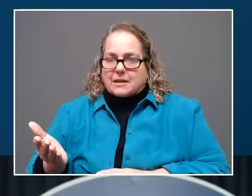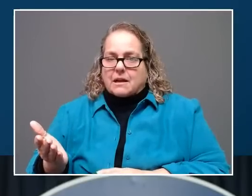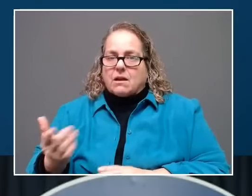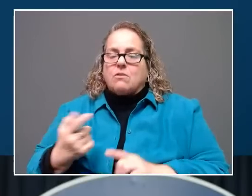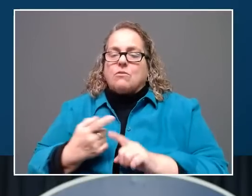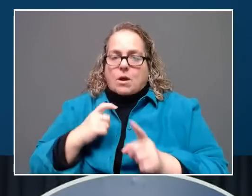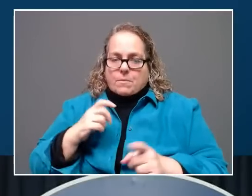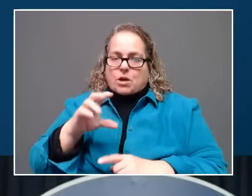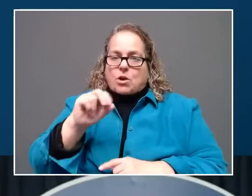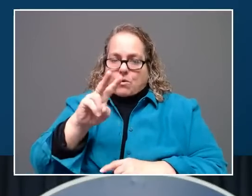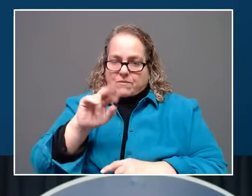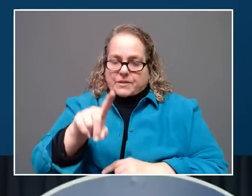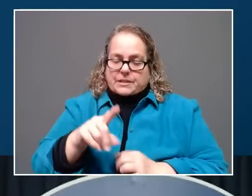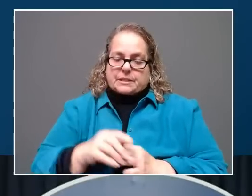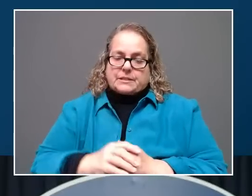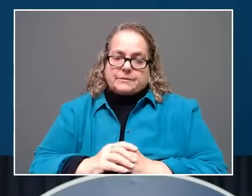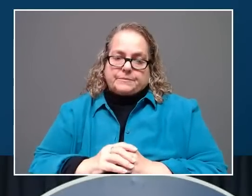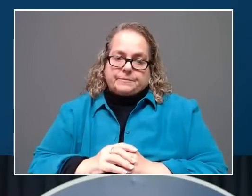COVID-19.